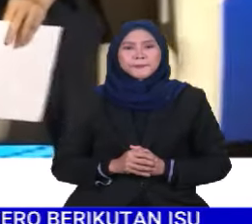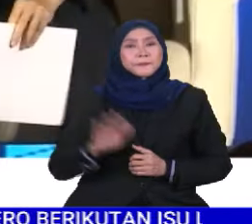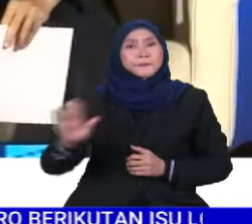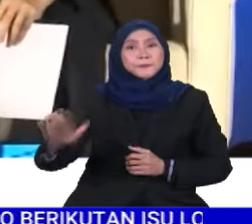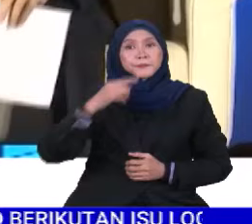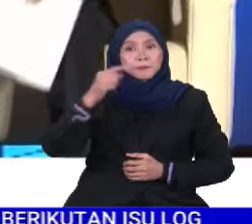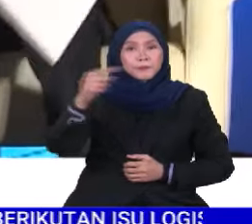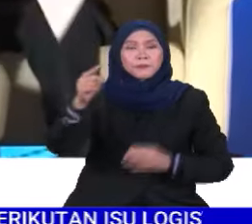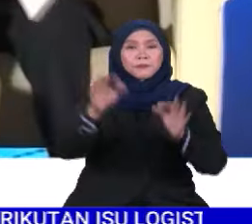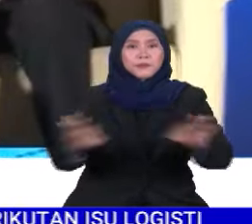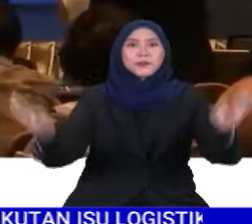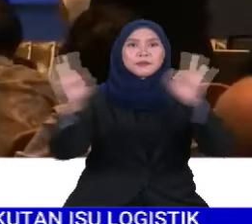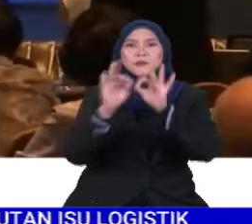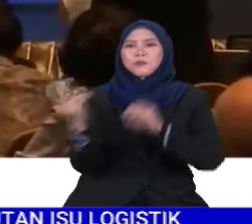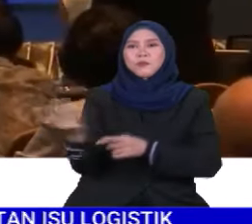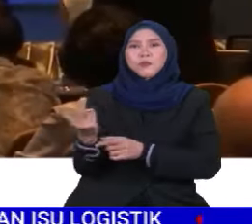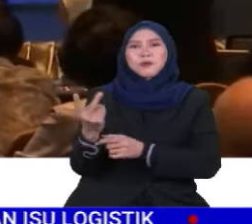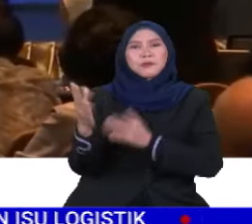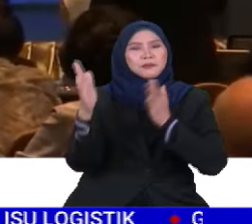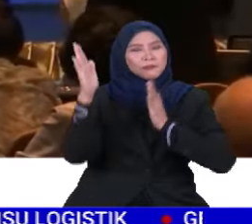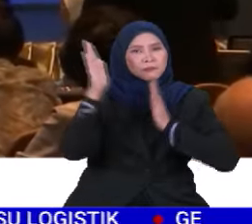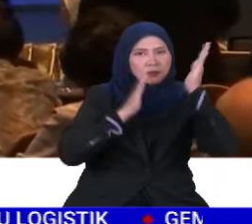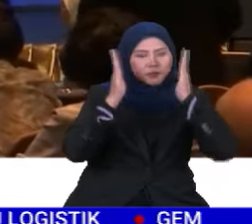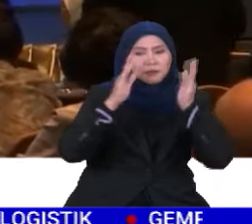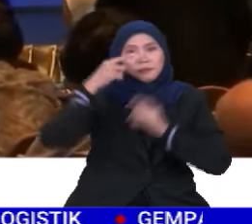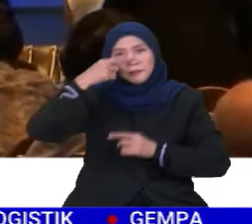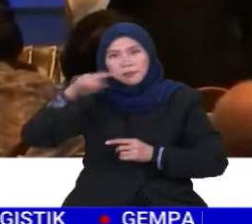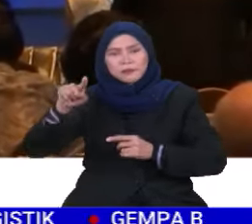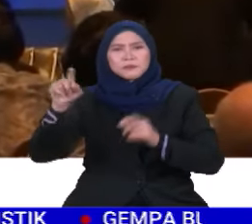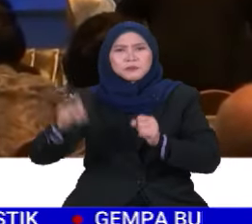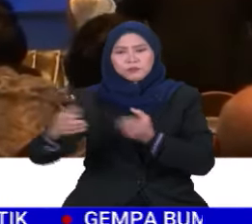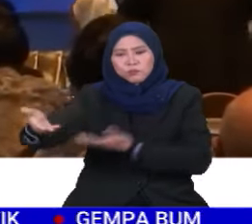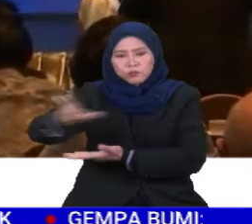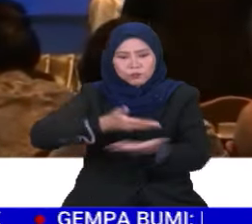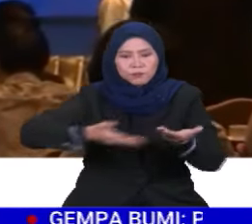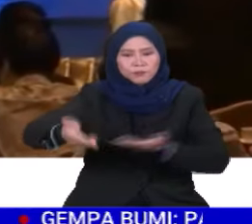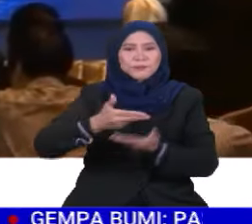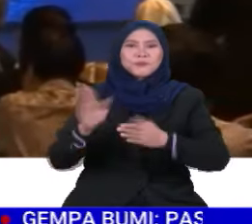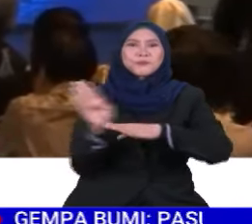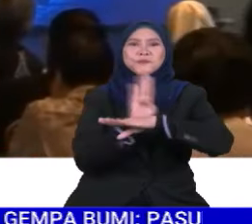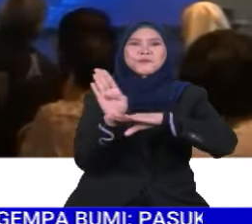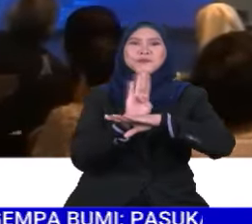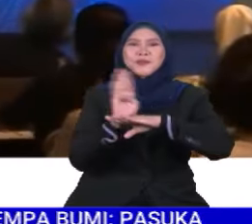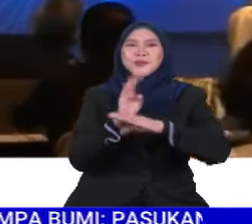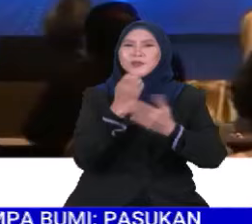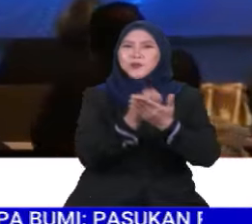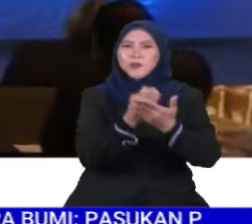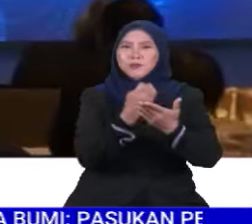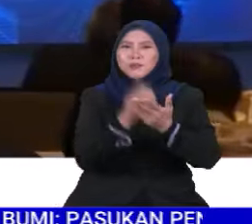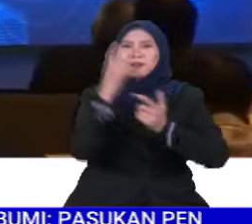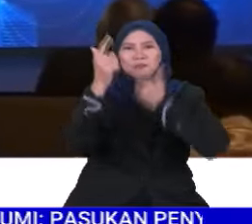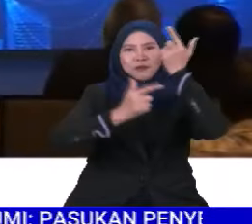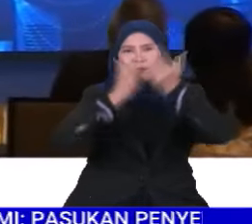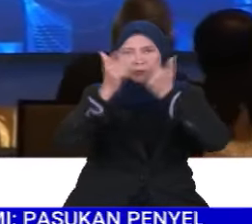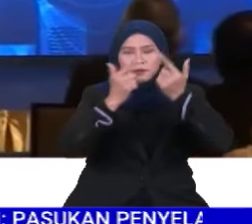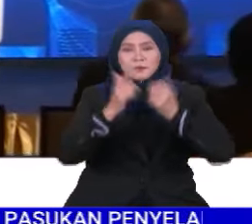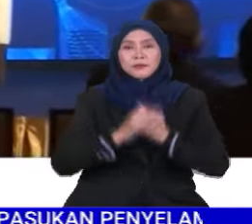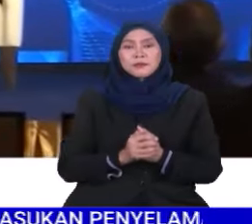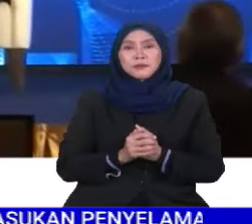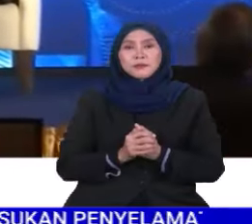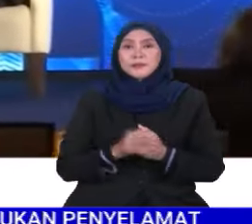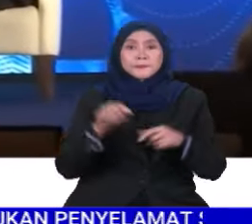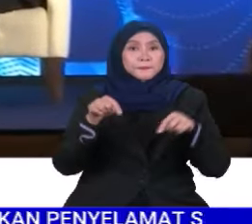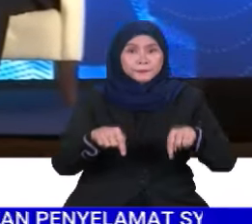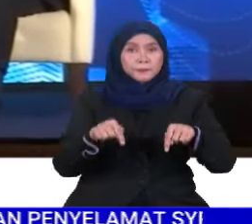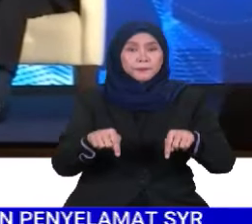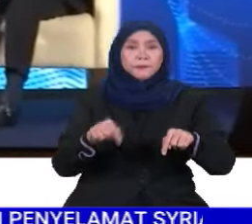Tambah beliau, penting untuk kedua-dua negara mendapatkan pandangan daripada pemain industri perniagaan mengenai ekonomi pelancongan. Dalam majlis